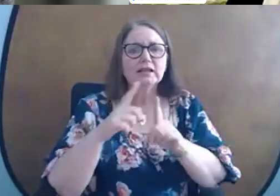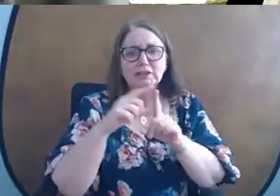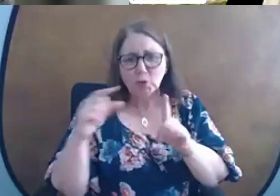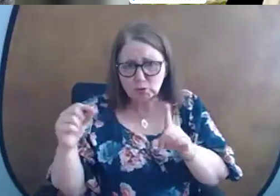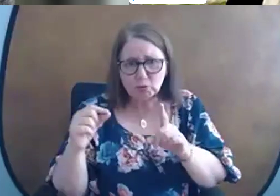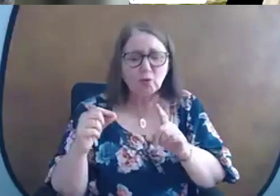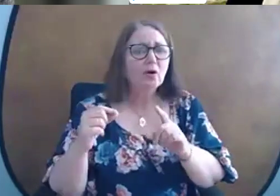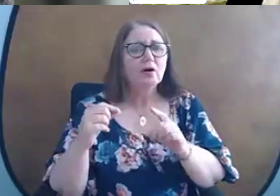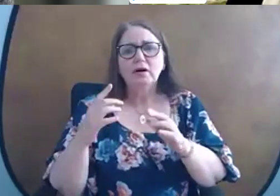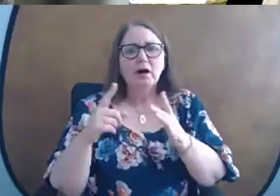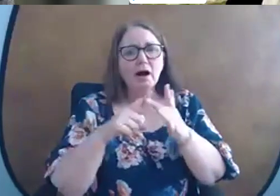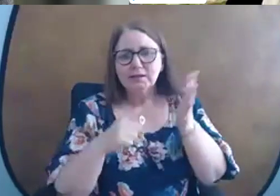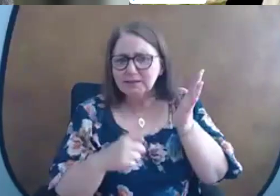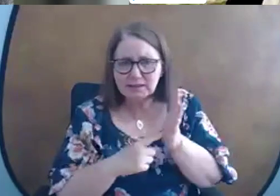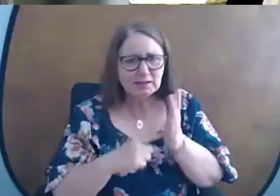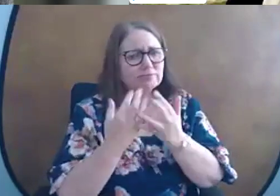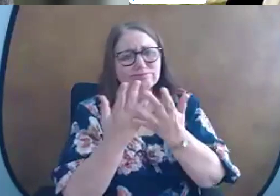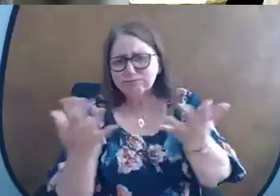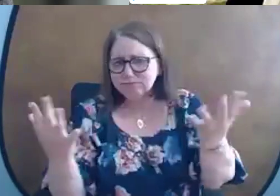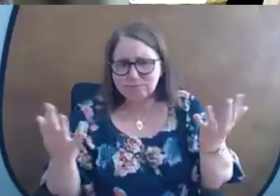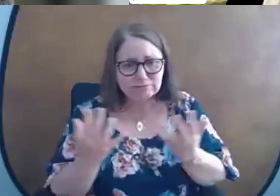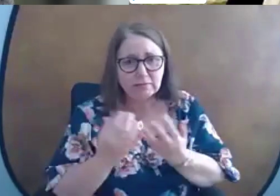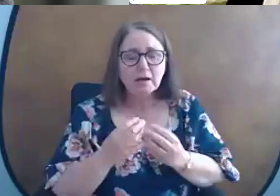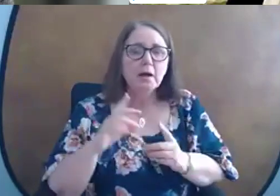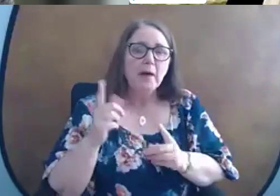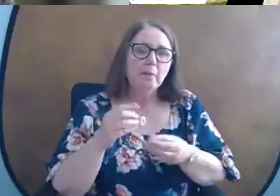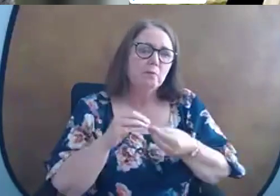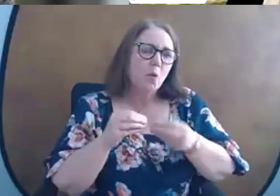Kōrero that's happened in IT, because digital